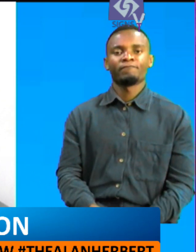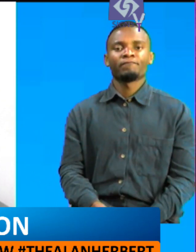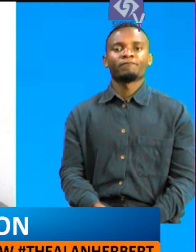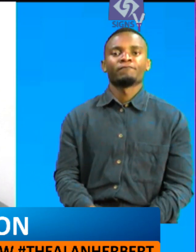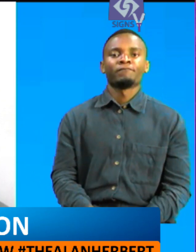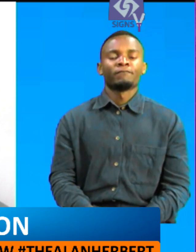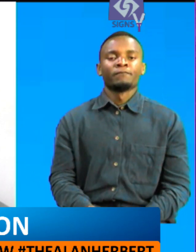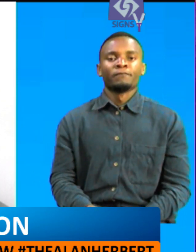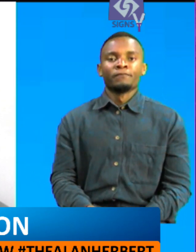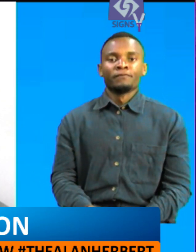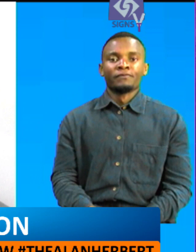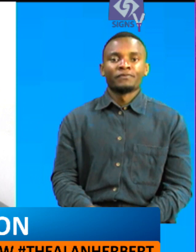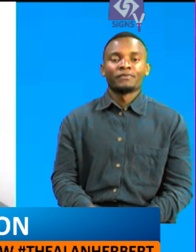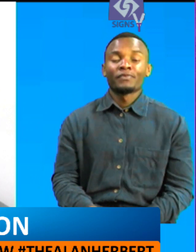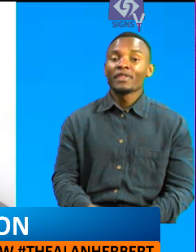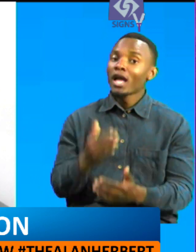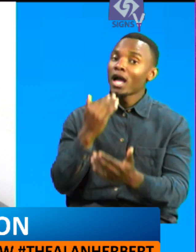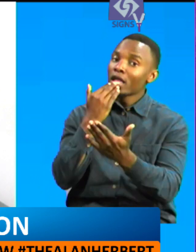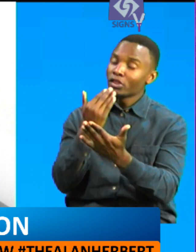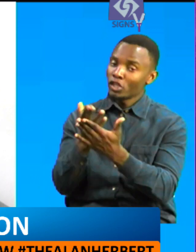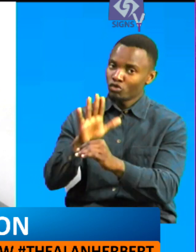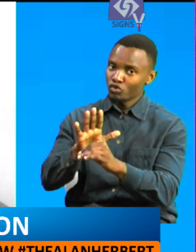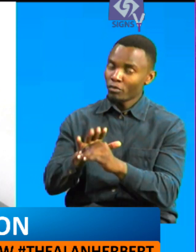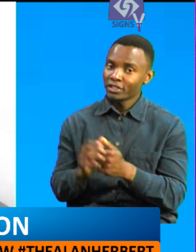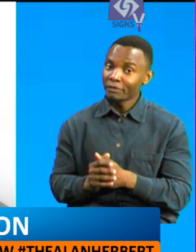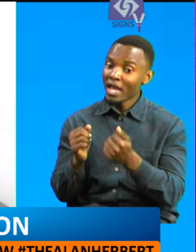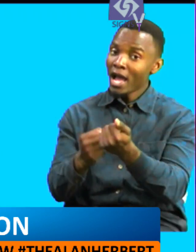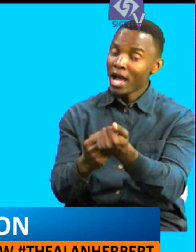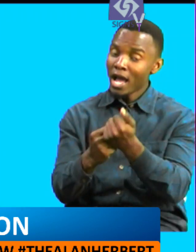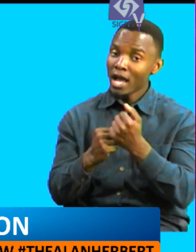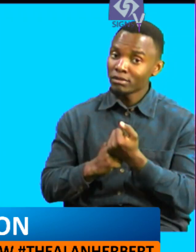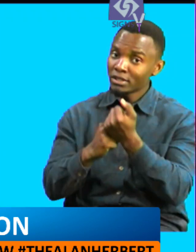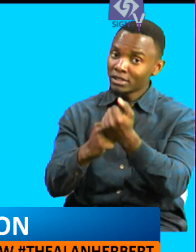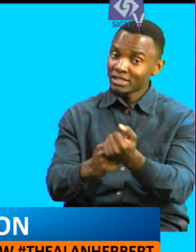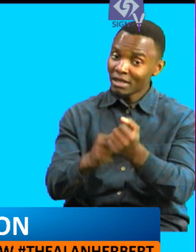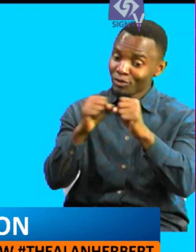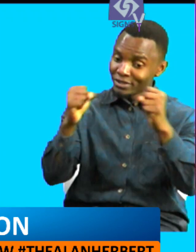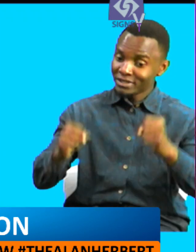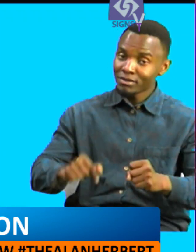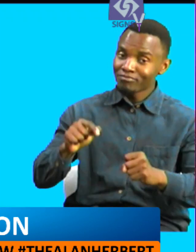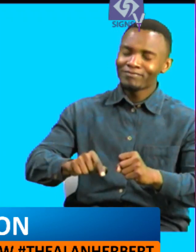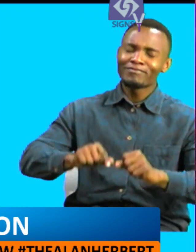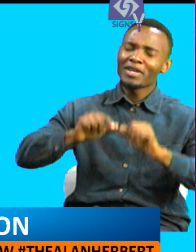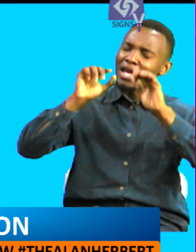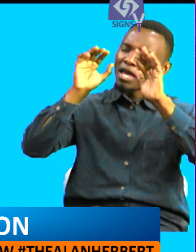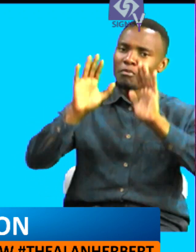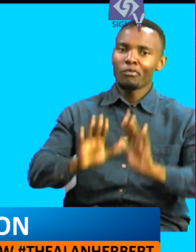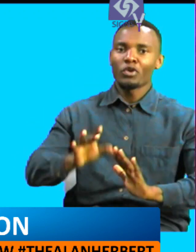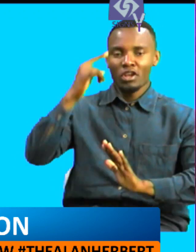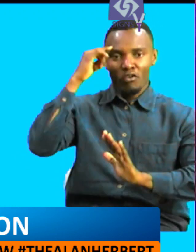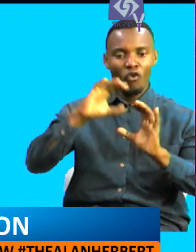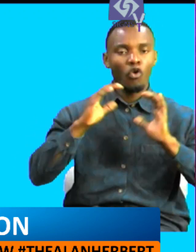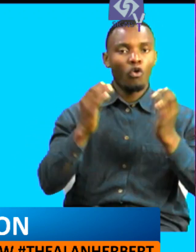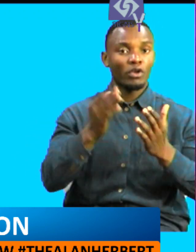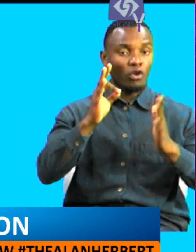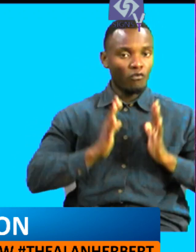Thank you very much. Support system is very, very vital for the community of persons who